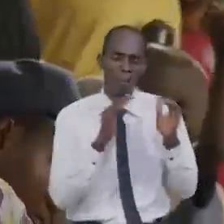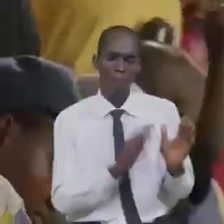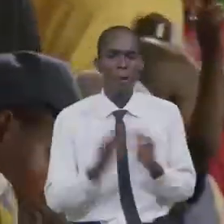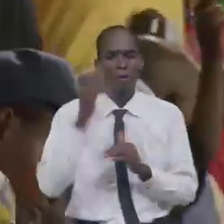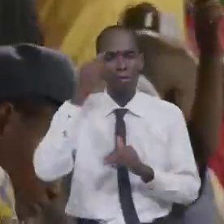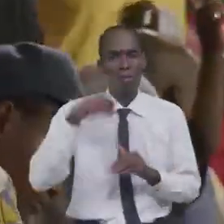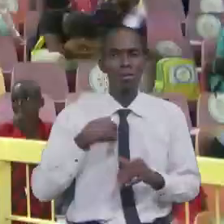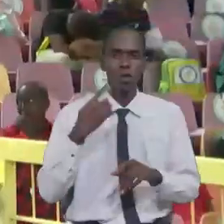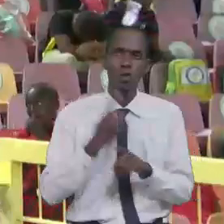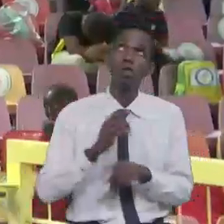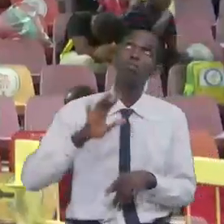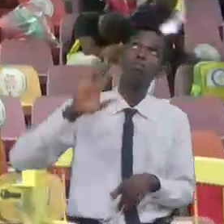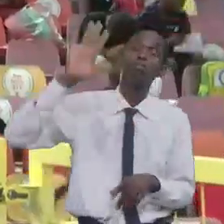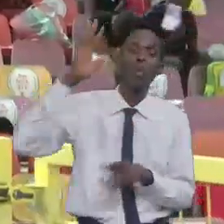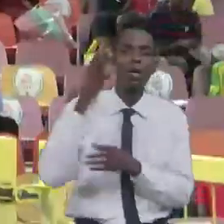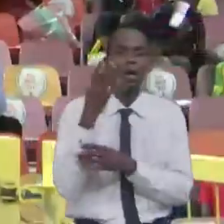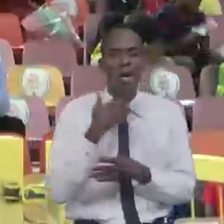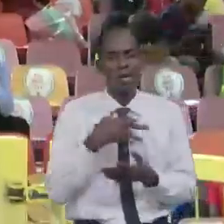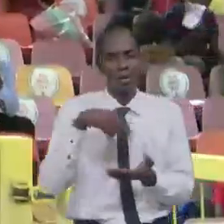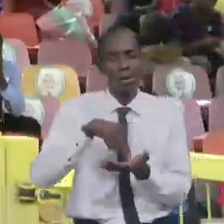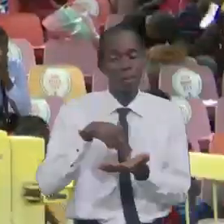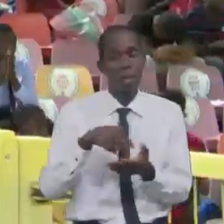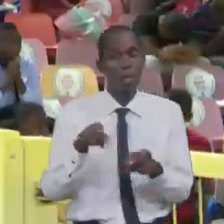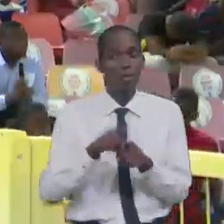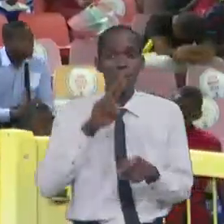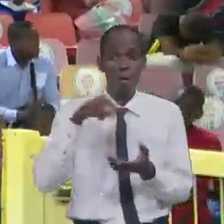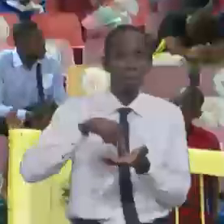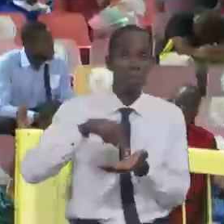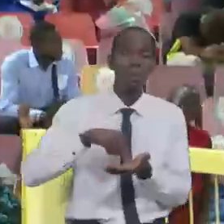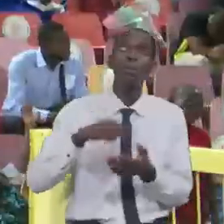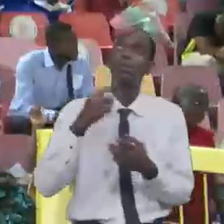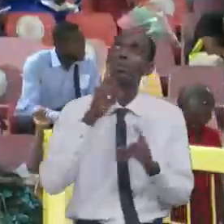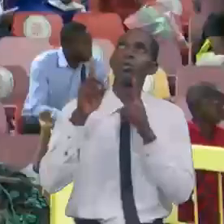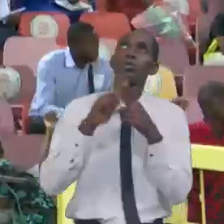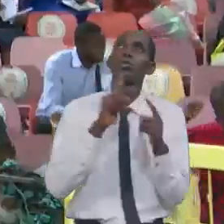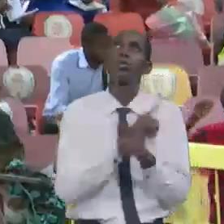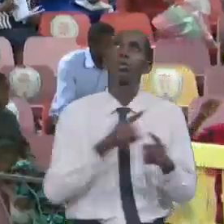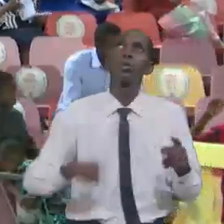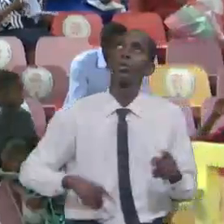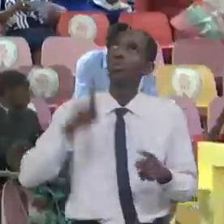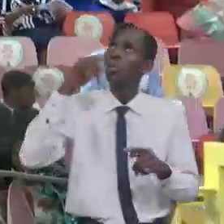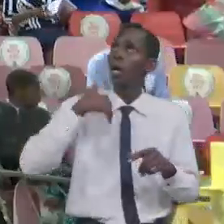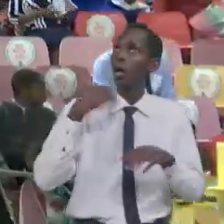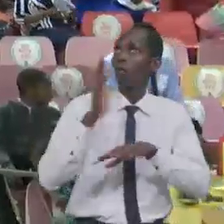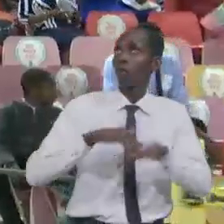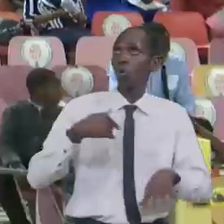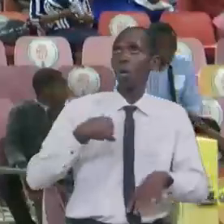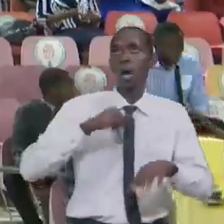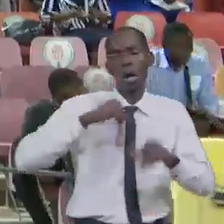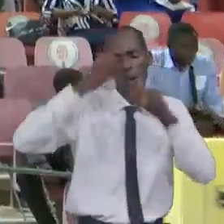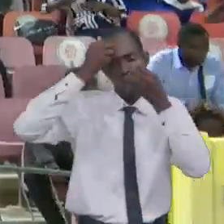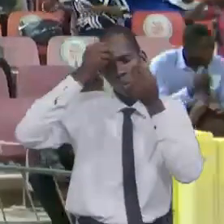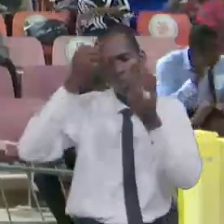your hand and stand up. While you are standing up, tell the Lord, Lord, you have called me and I come. You